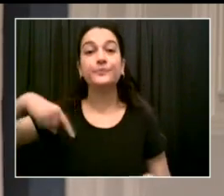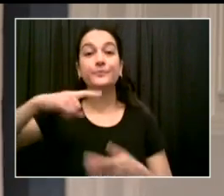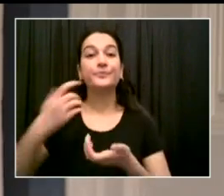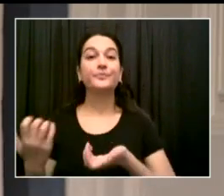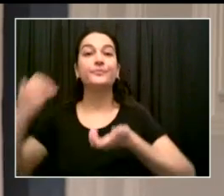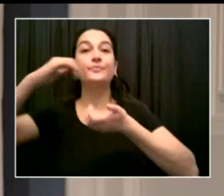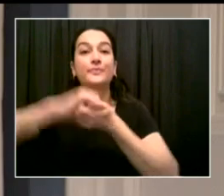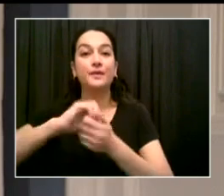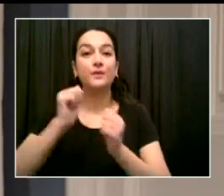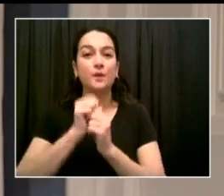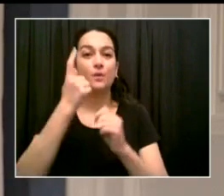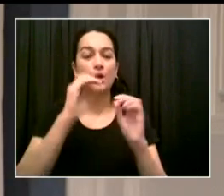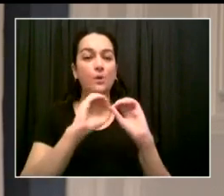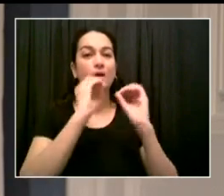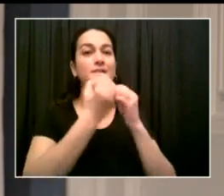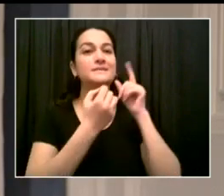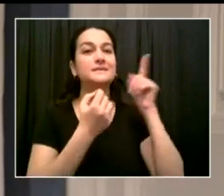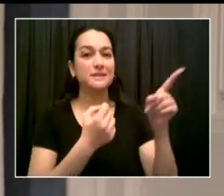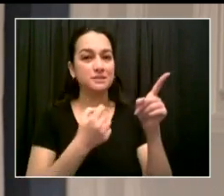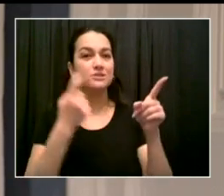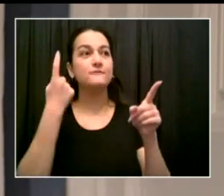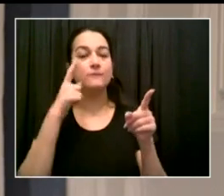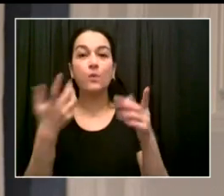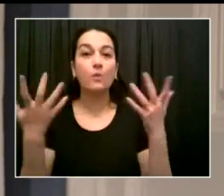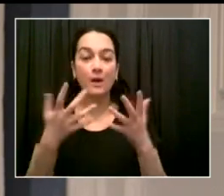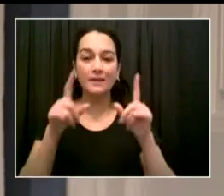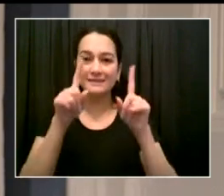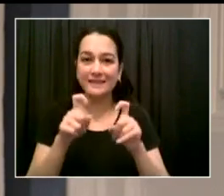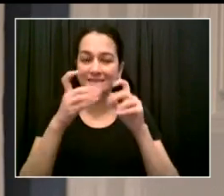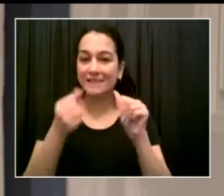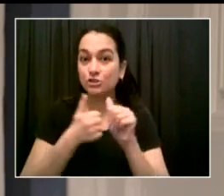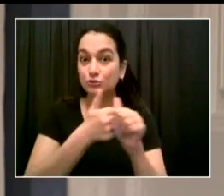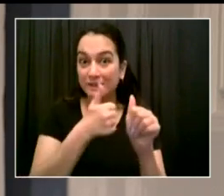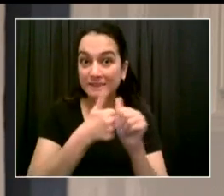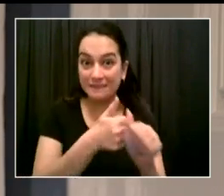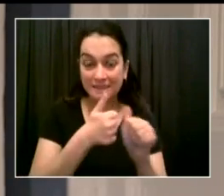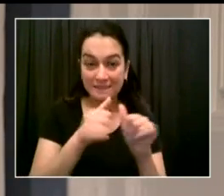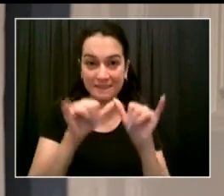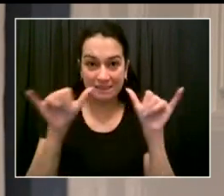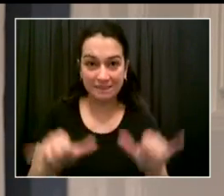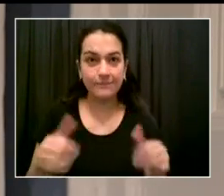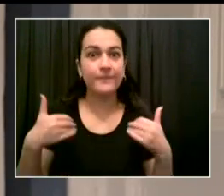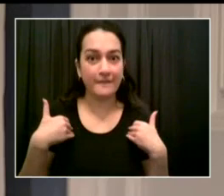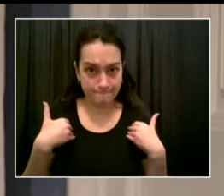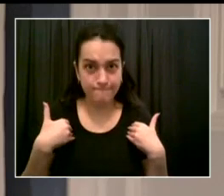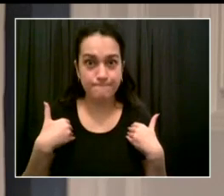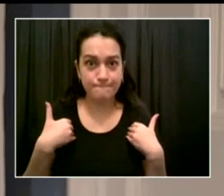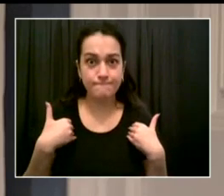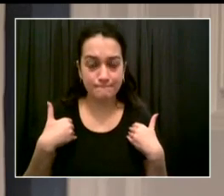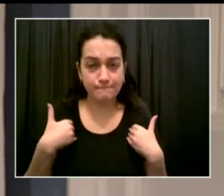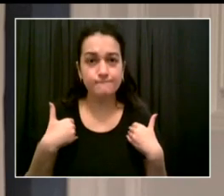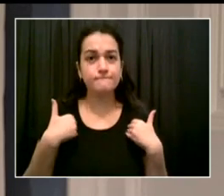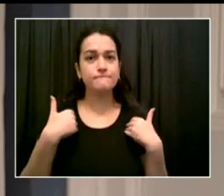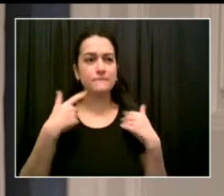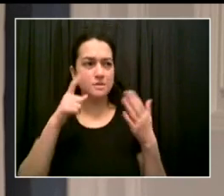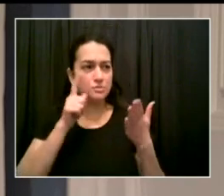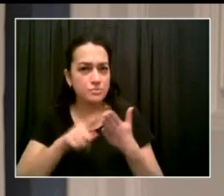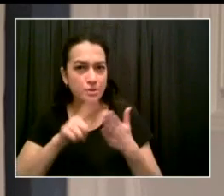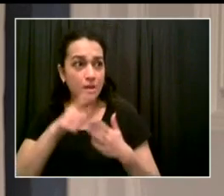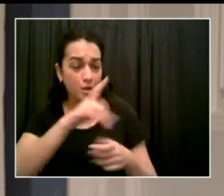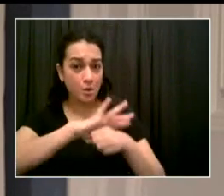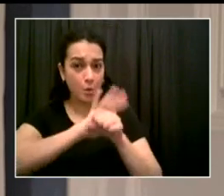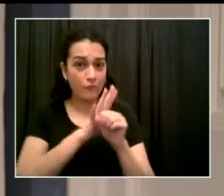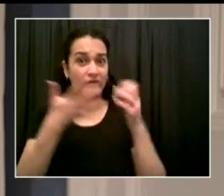saved lives by enabling people to isolate safely, including in our 4 isolation hotels. We picked up patients at